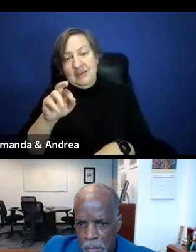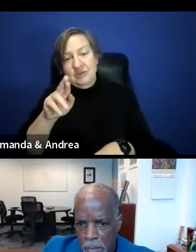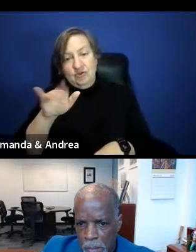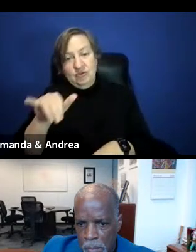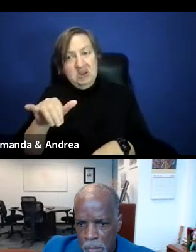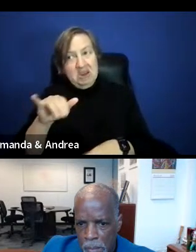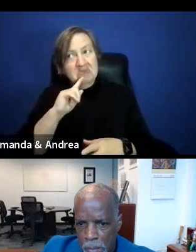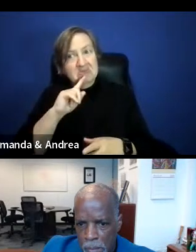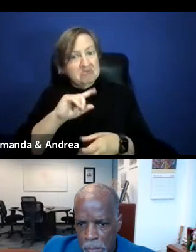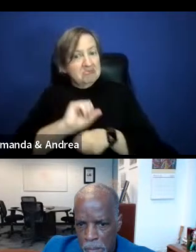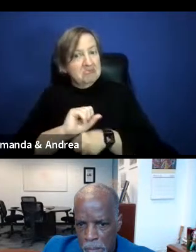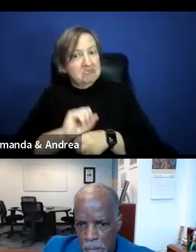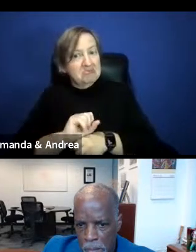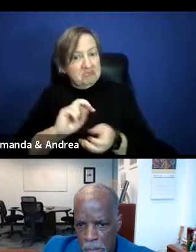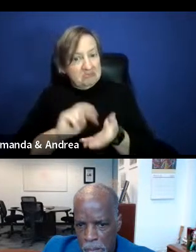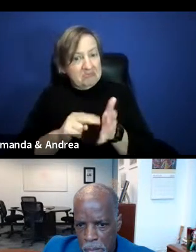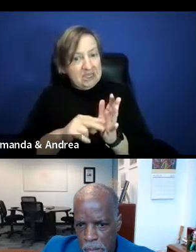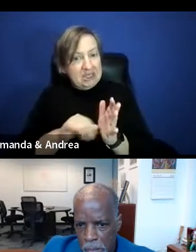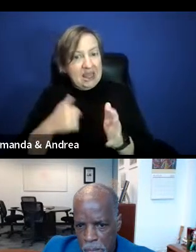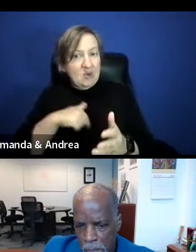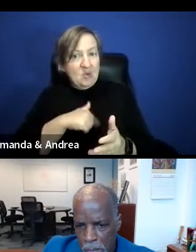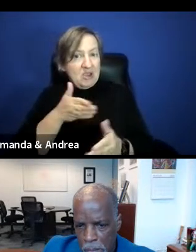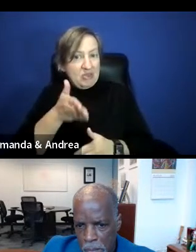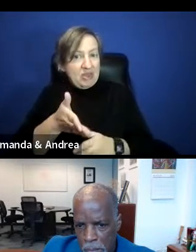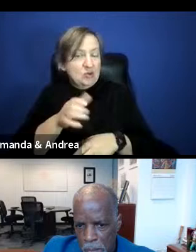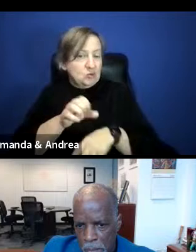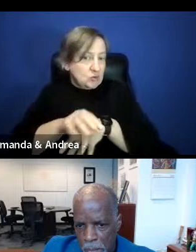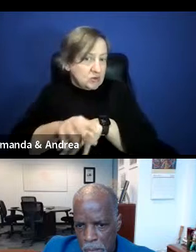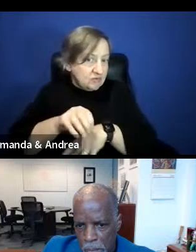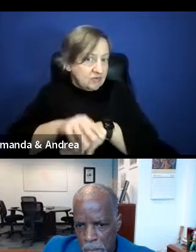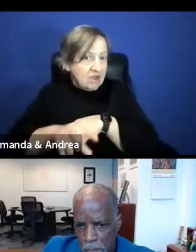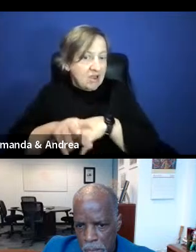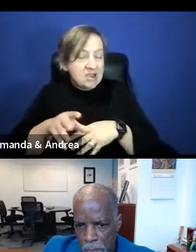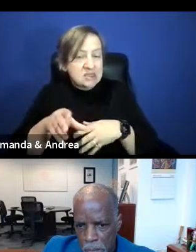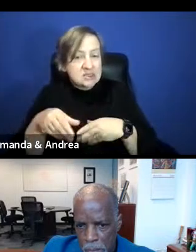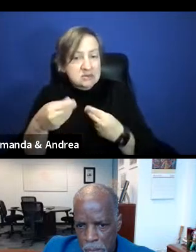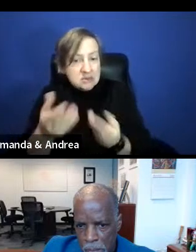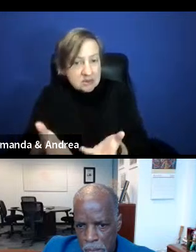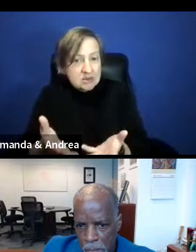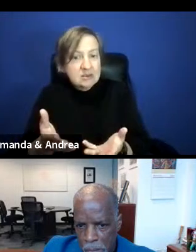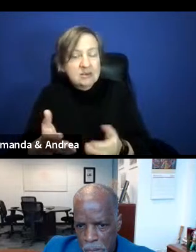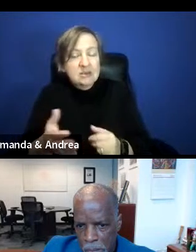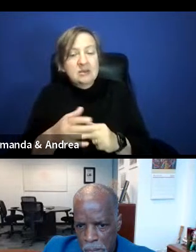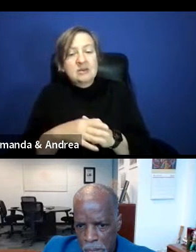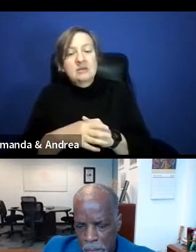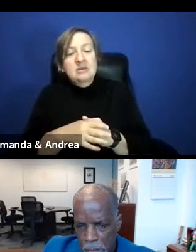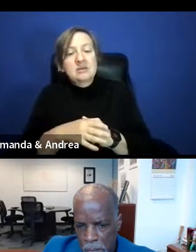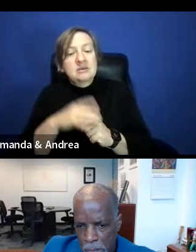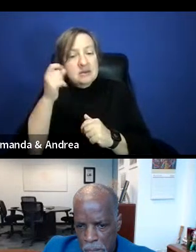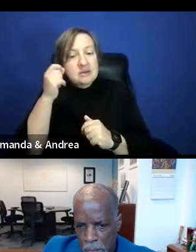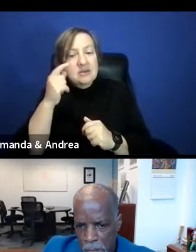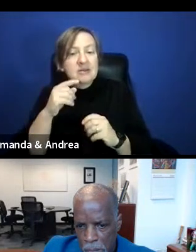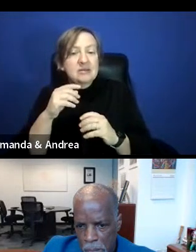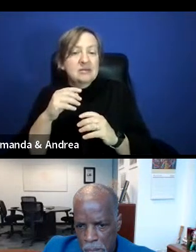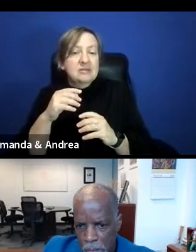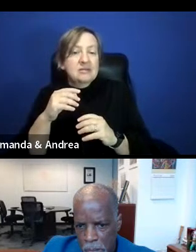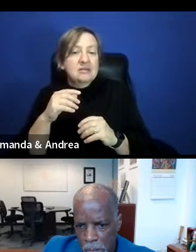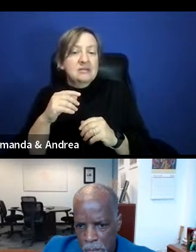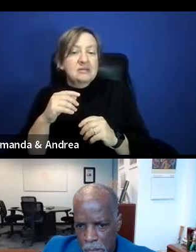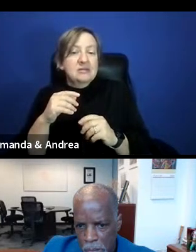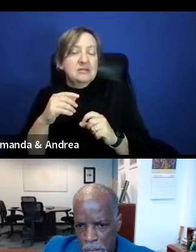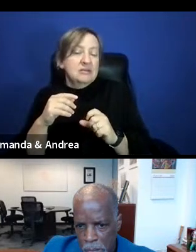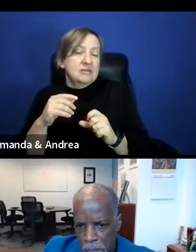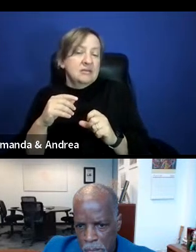is that we are there to advise, but there's nothing that say you cannot